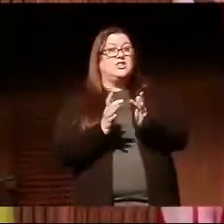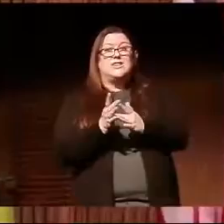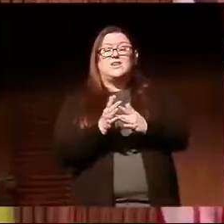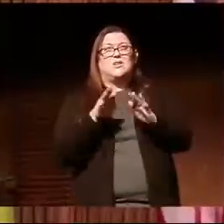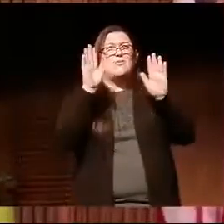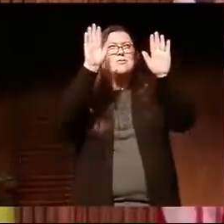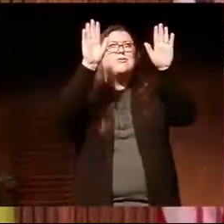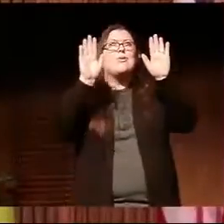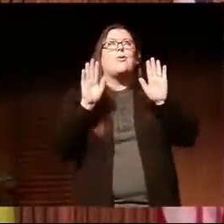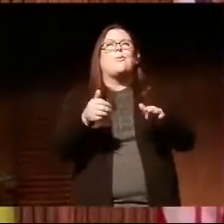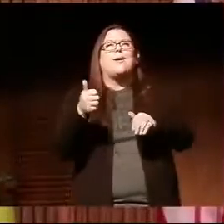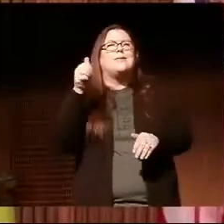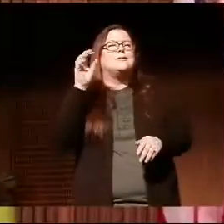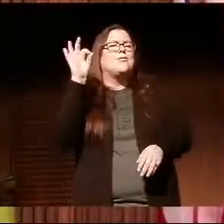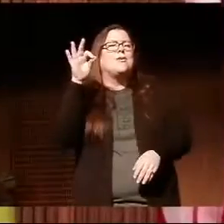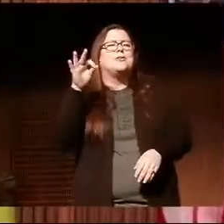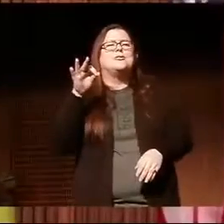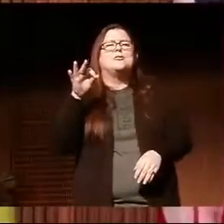planet.